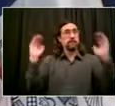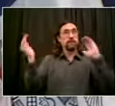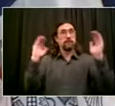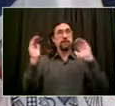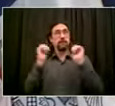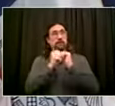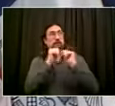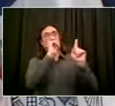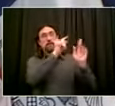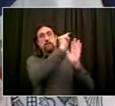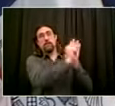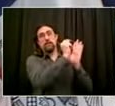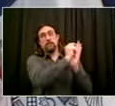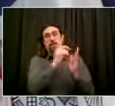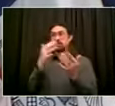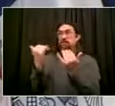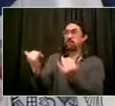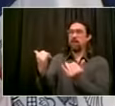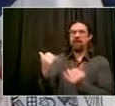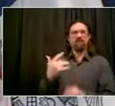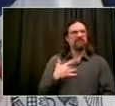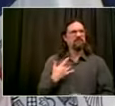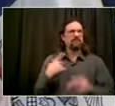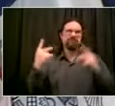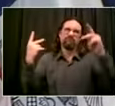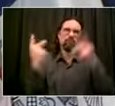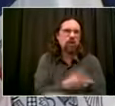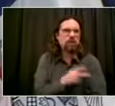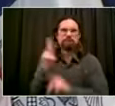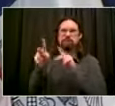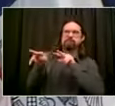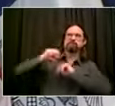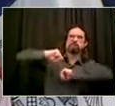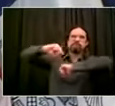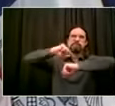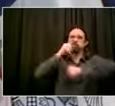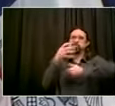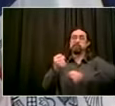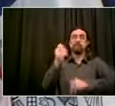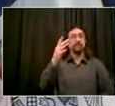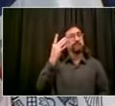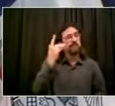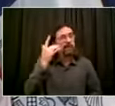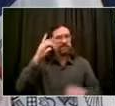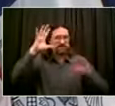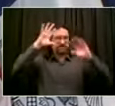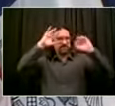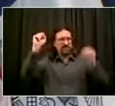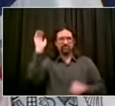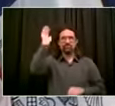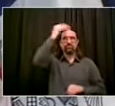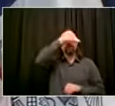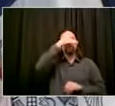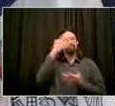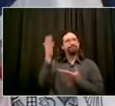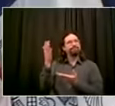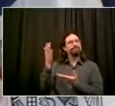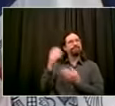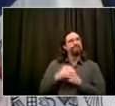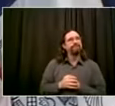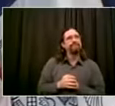that people actually do have a lot of trust in that which is most local to them. Maybe it's at the neighborhood level, maybe it's